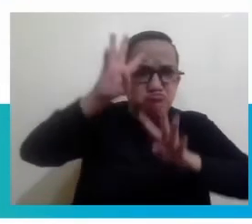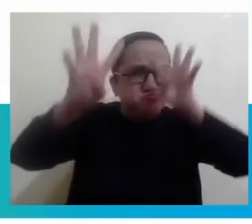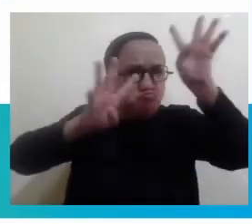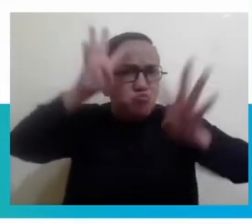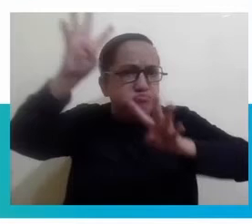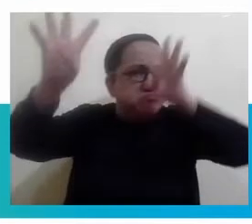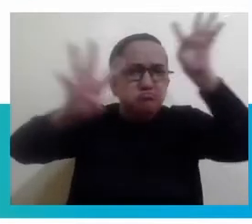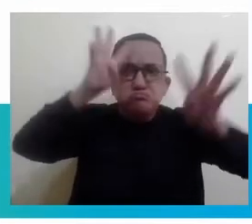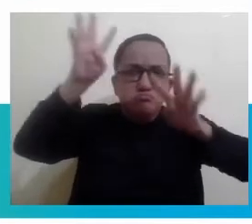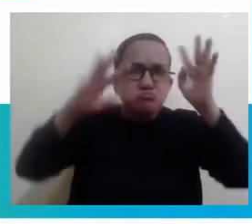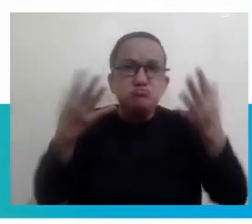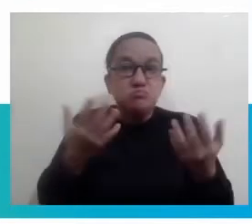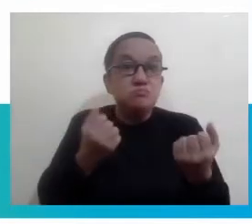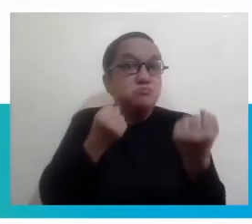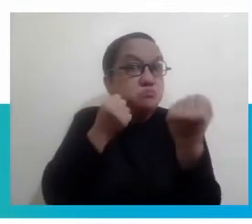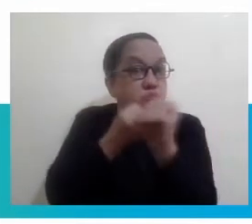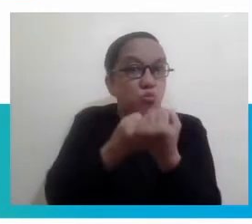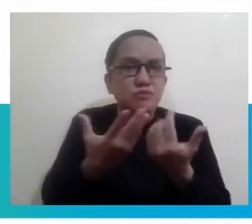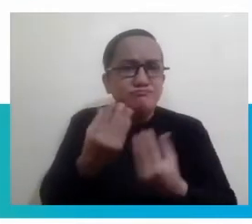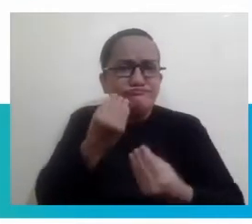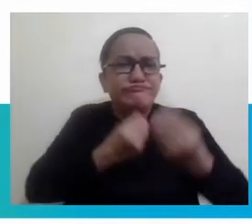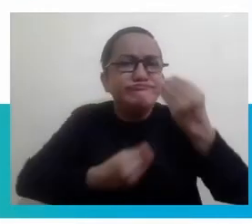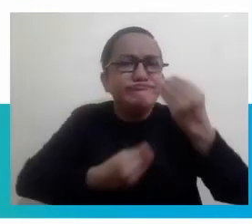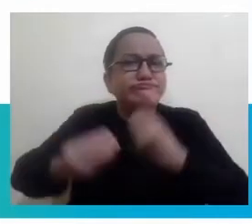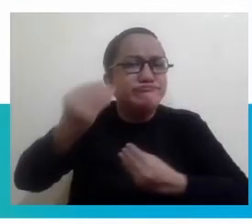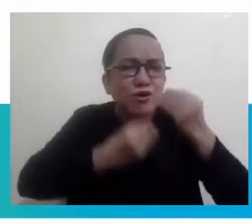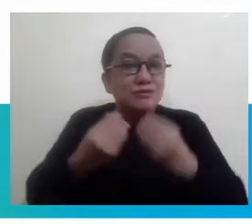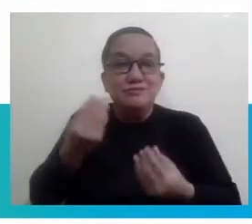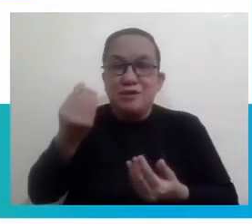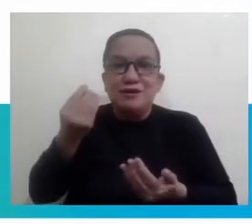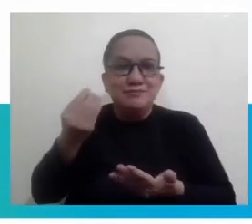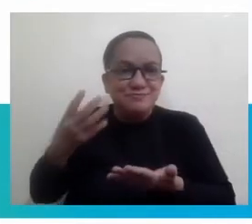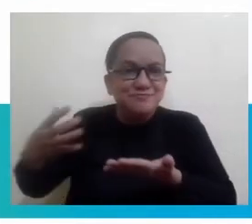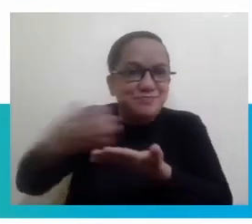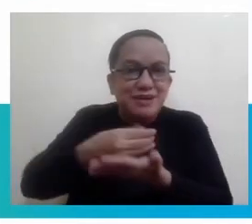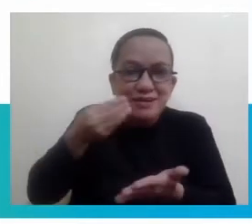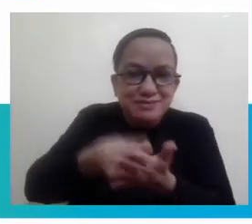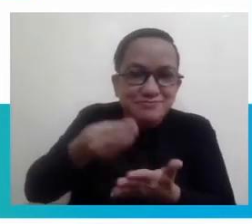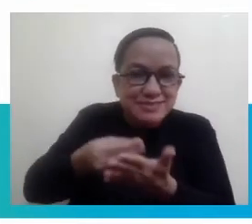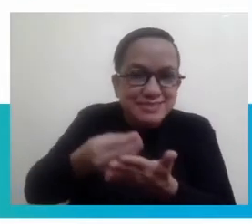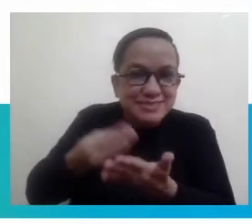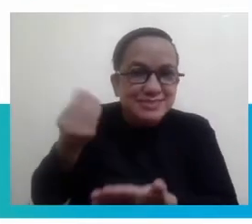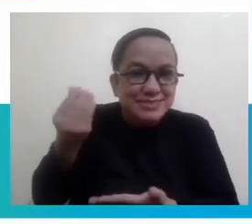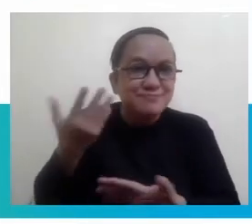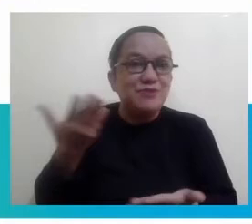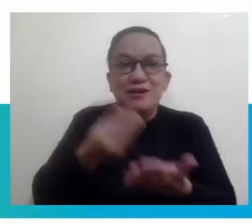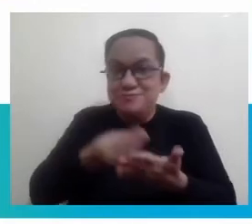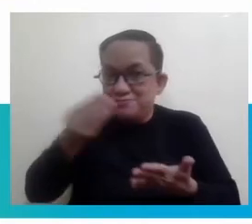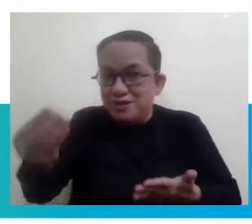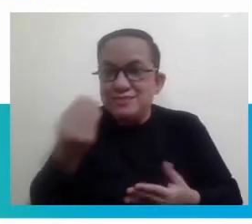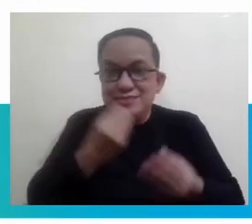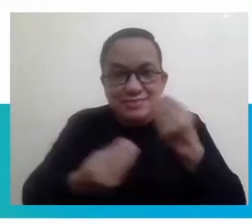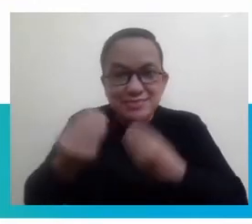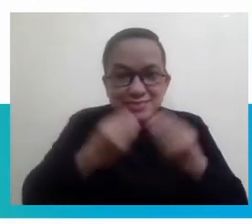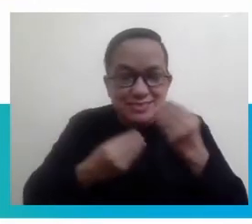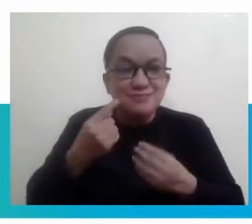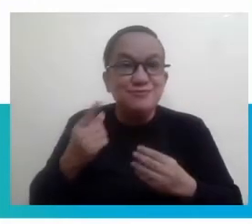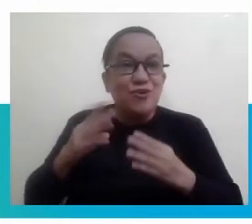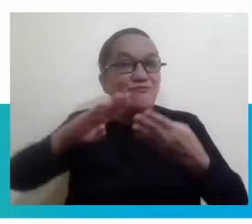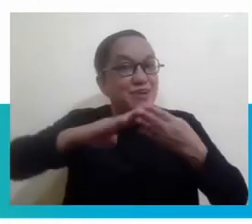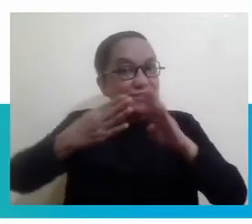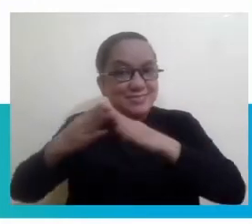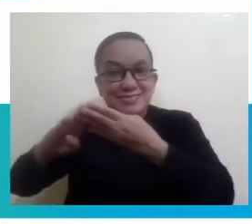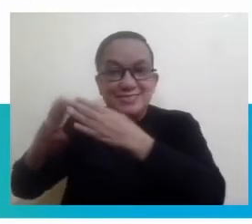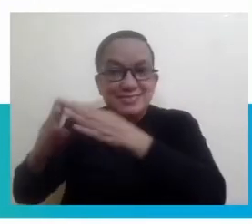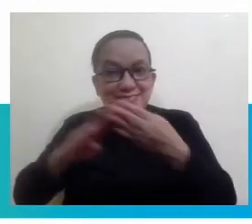can support their families or they can support their communities in a way in terms of development or in a way